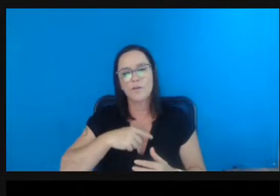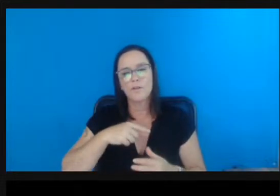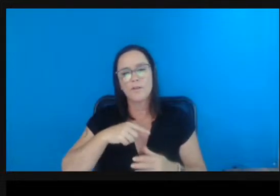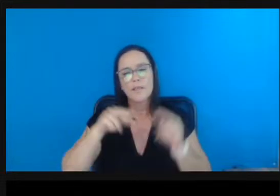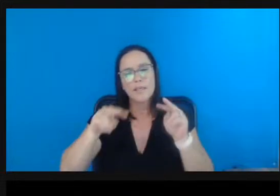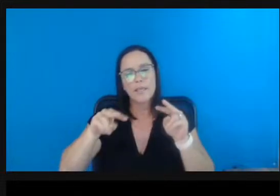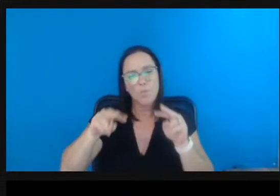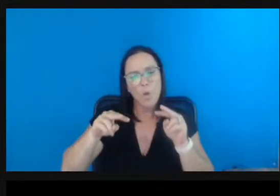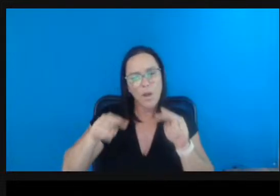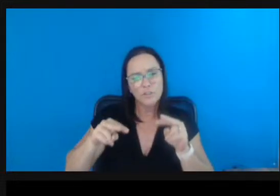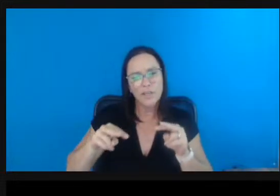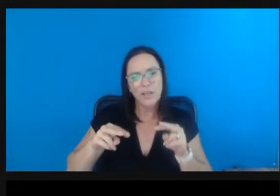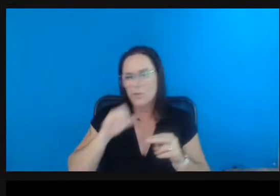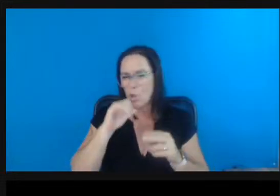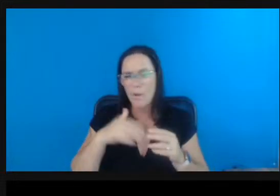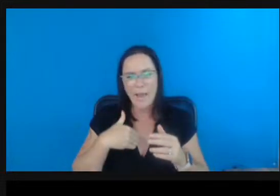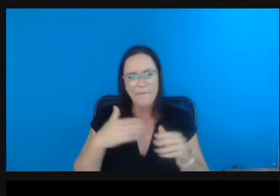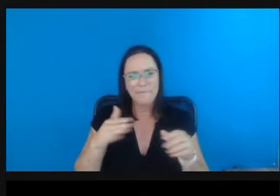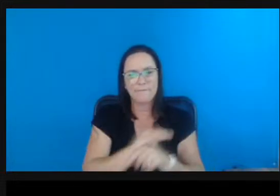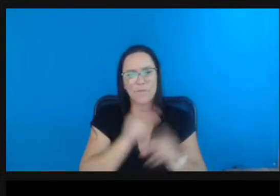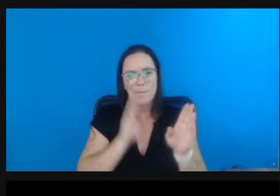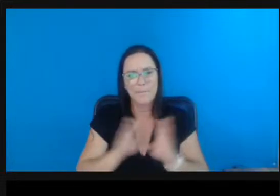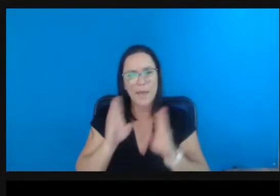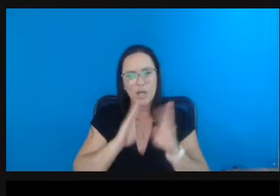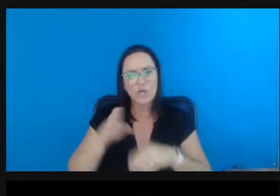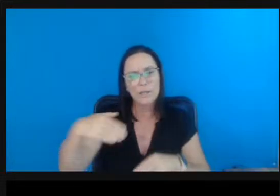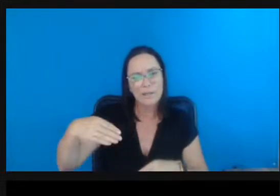is quite set yet, but